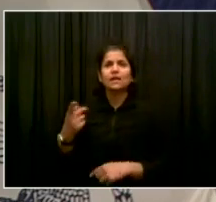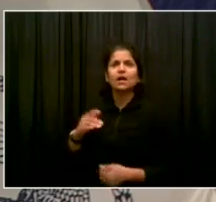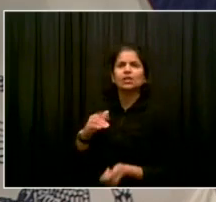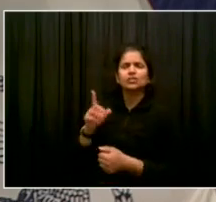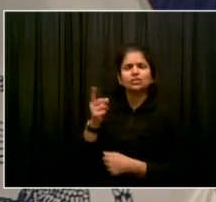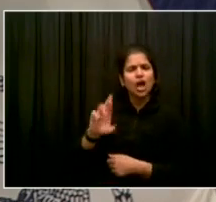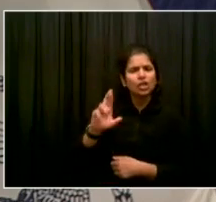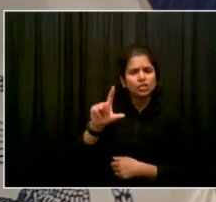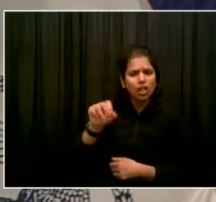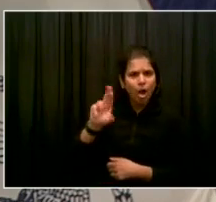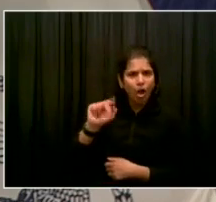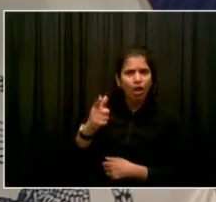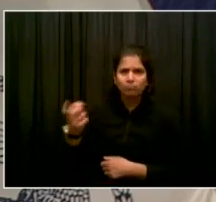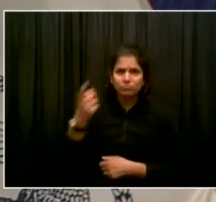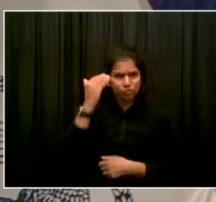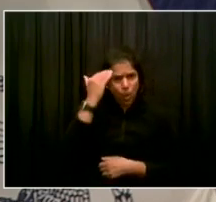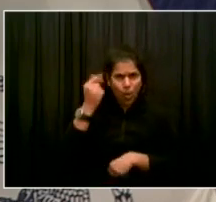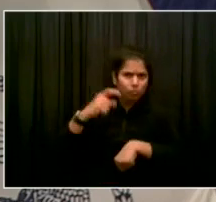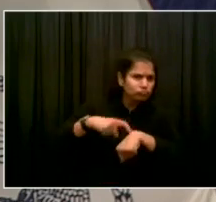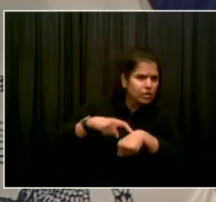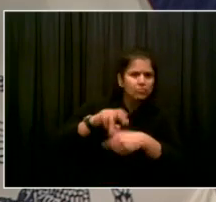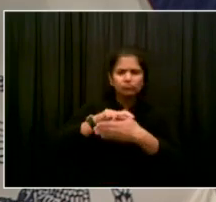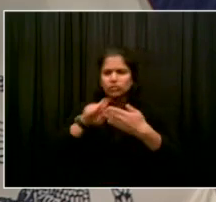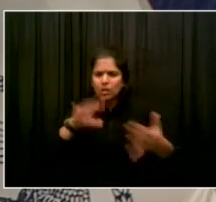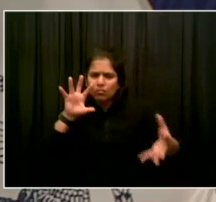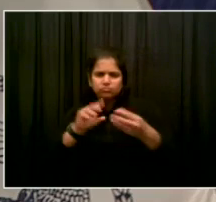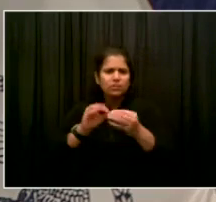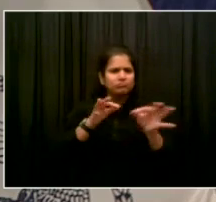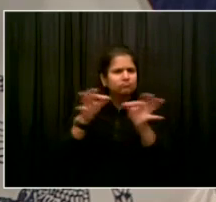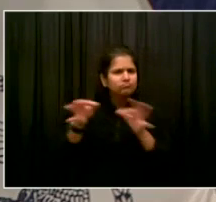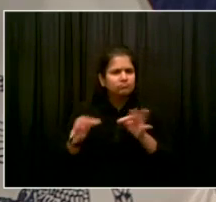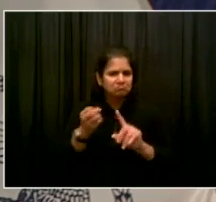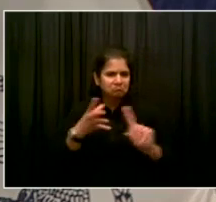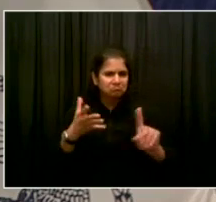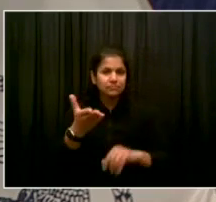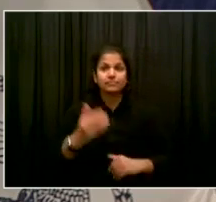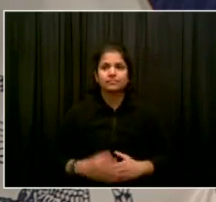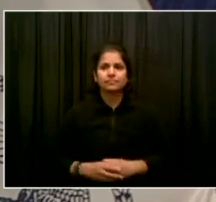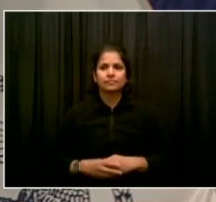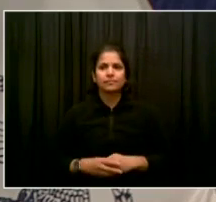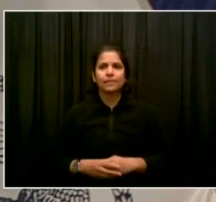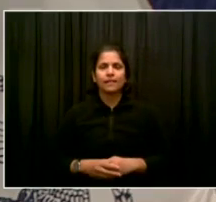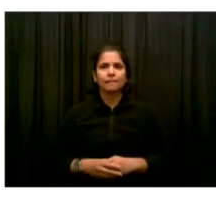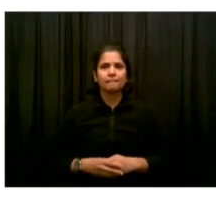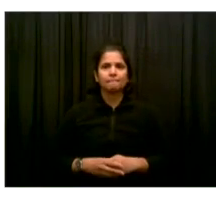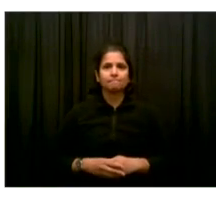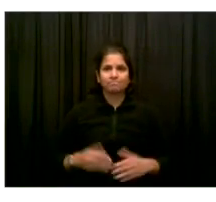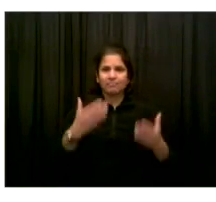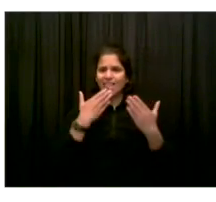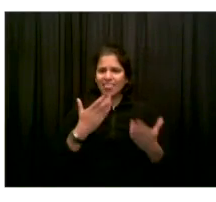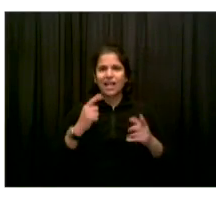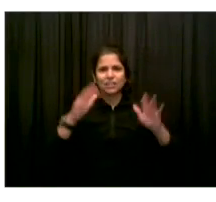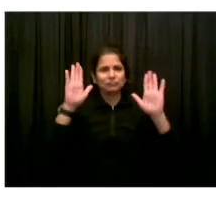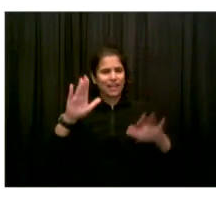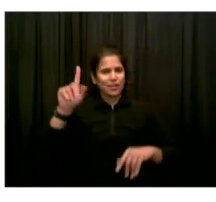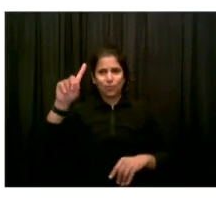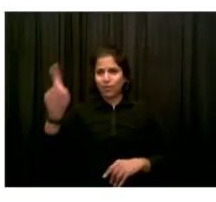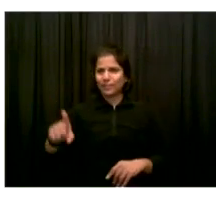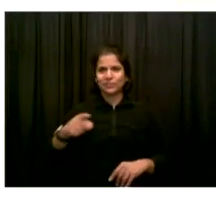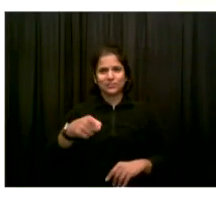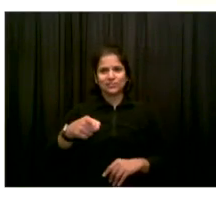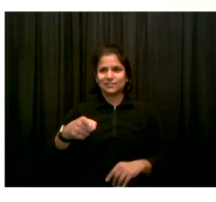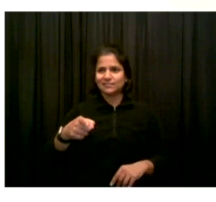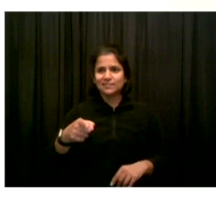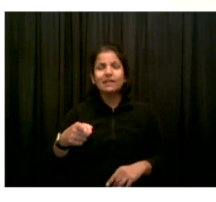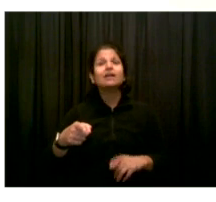got? Yeah, thanks, James. It's a great question. So what we're doing now citywide is we are doing unprecedented levels